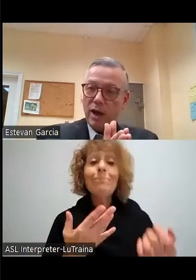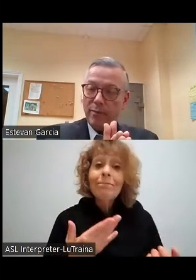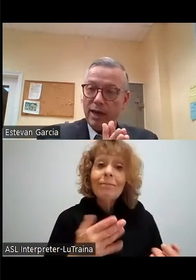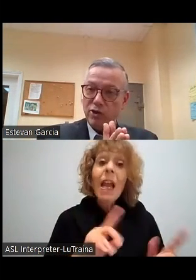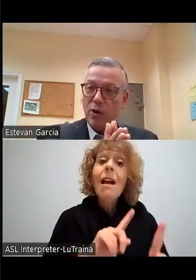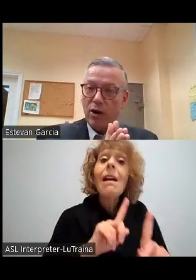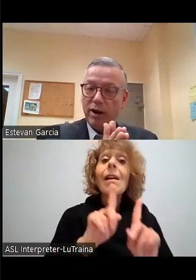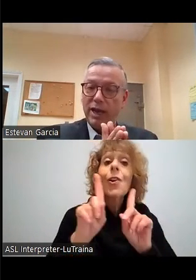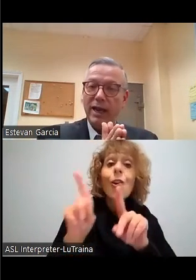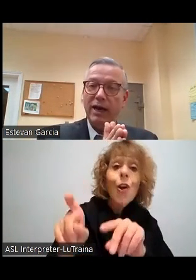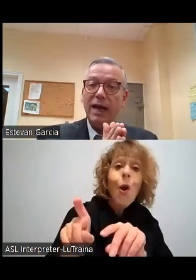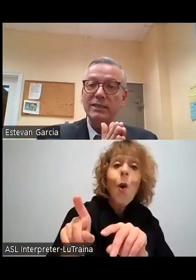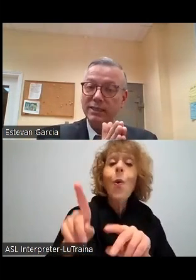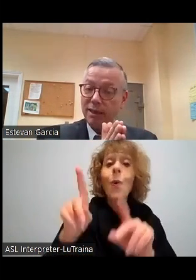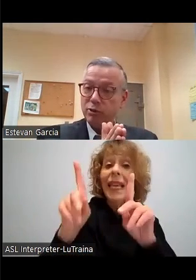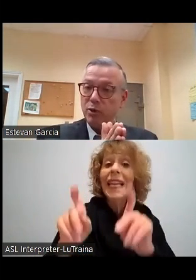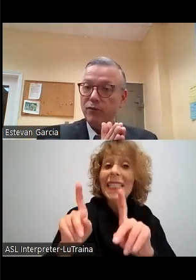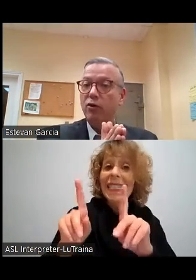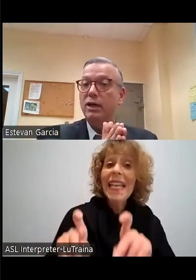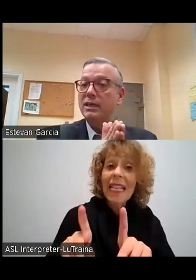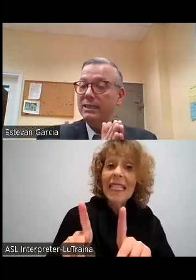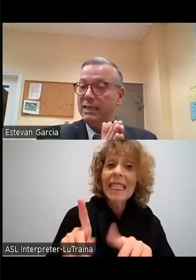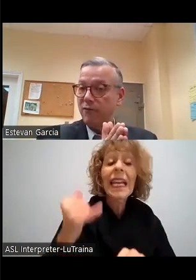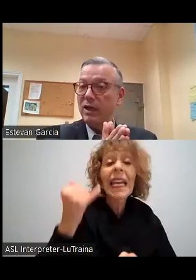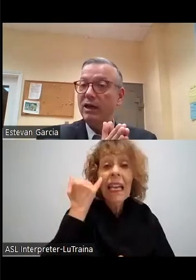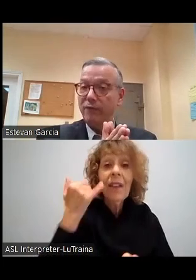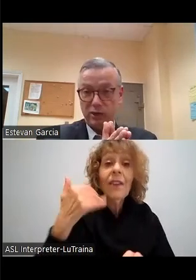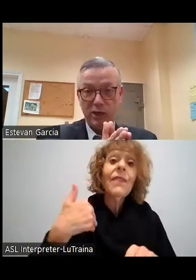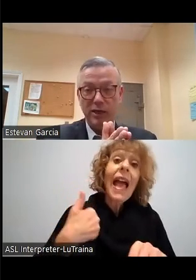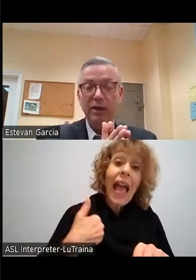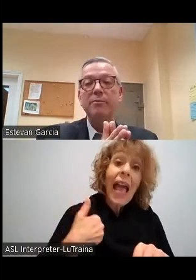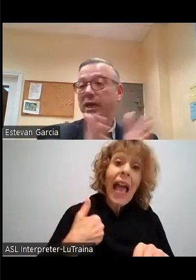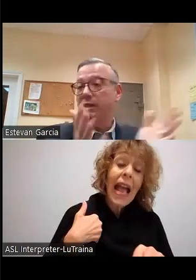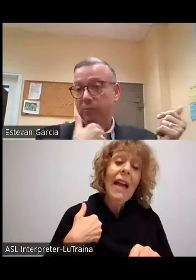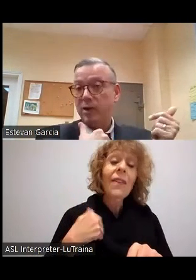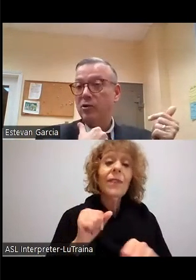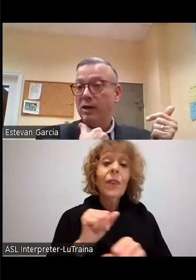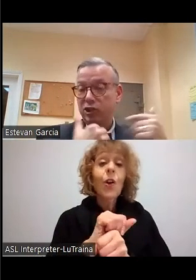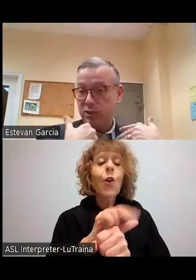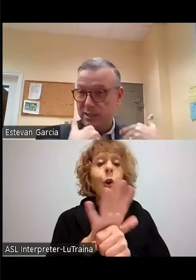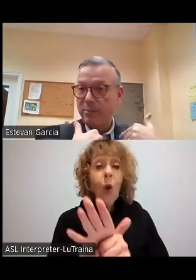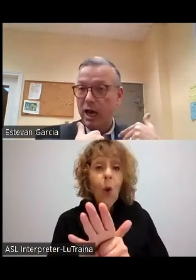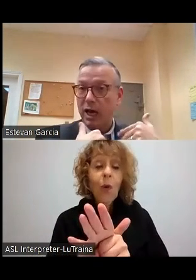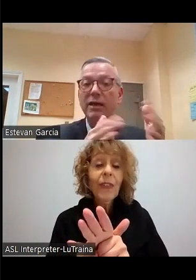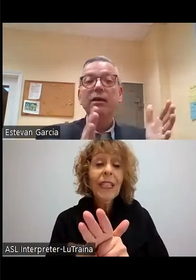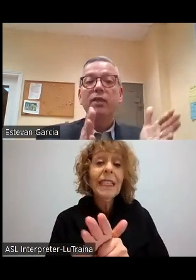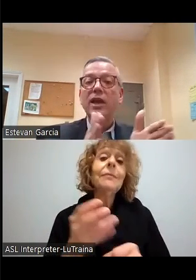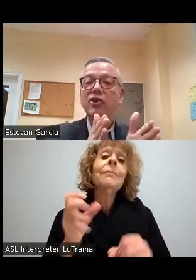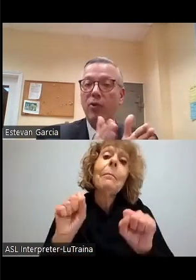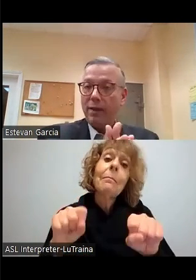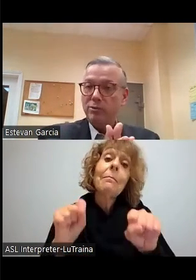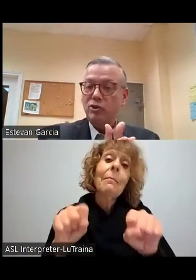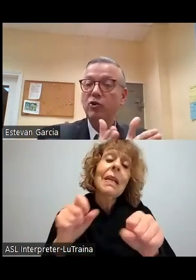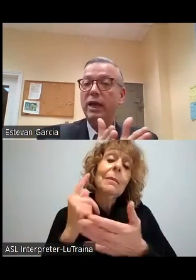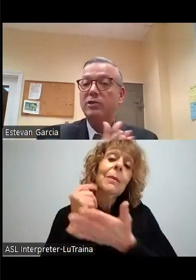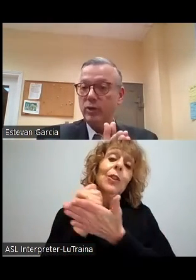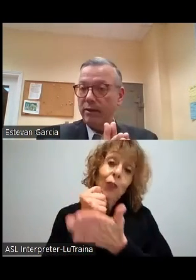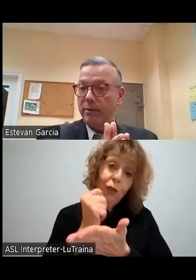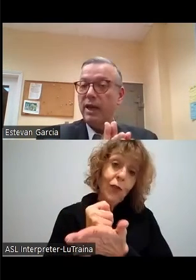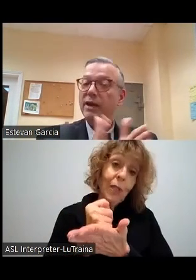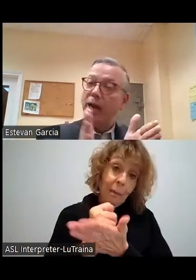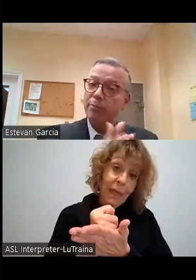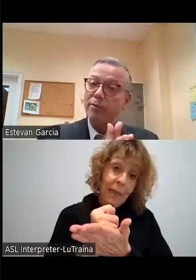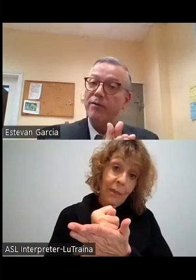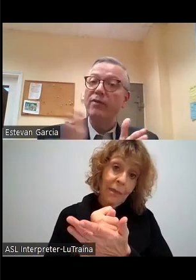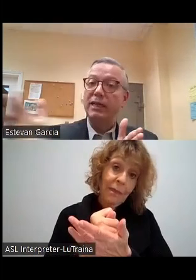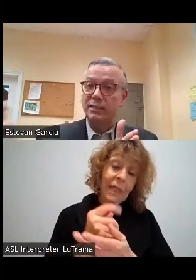you and you are susceptible for a significant infection because of medical conditions like mine, then you're able to get